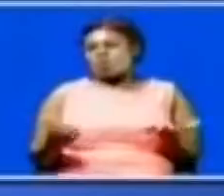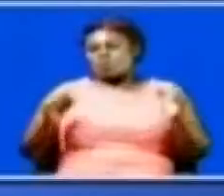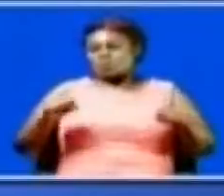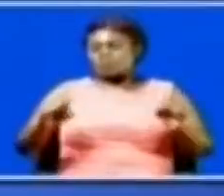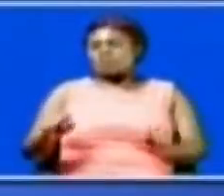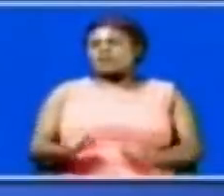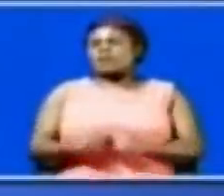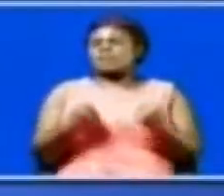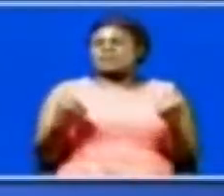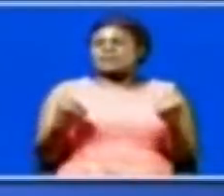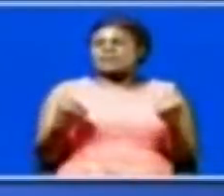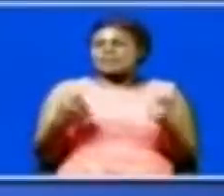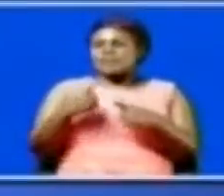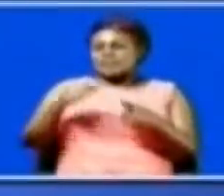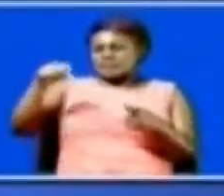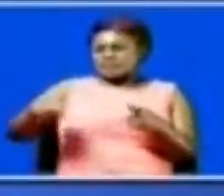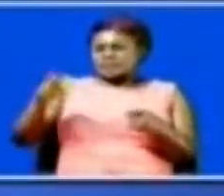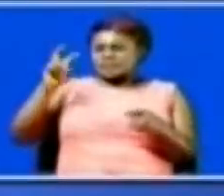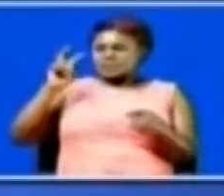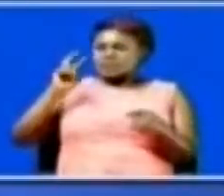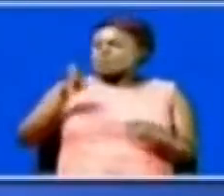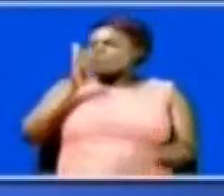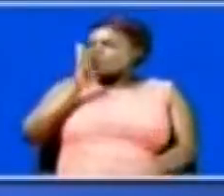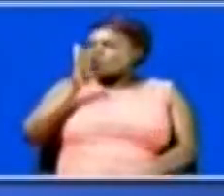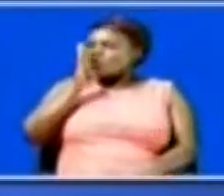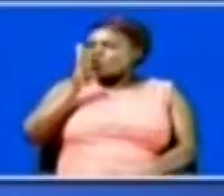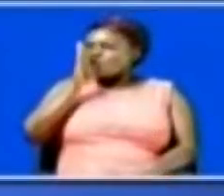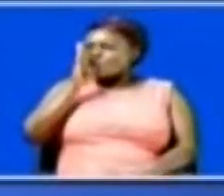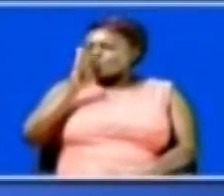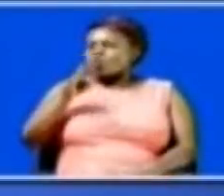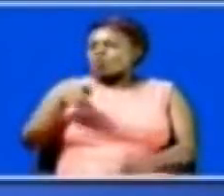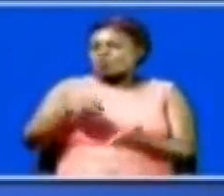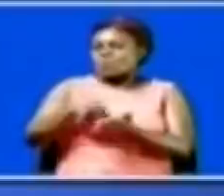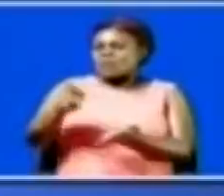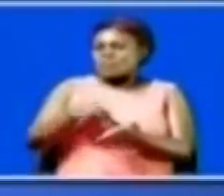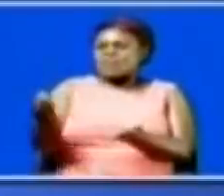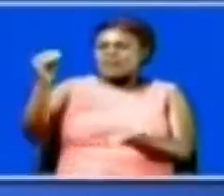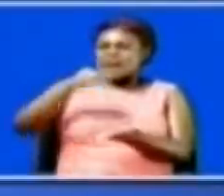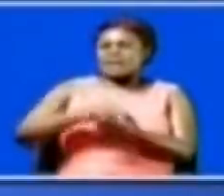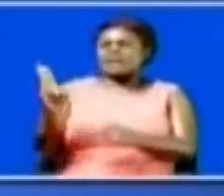happen, is that this year we might see ourselves borrowing for recurrent spending. Wow.